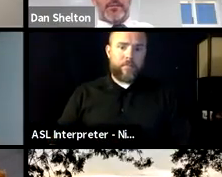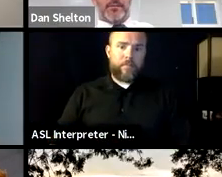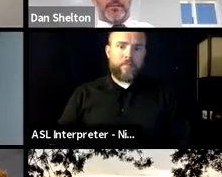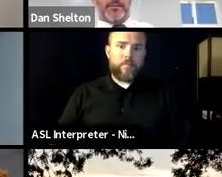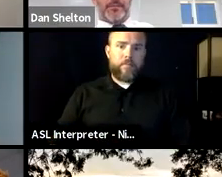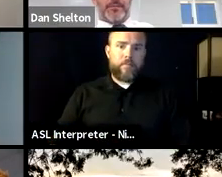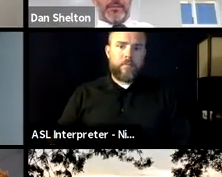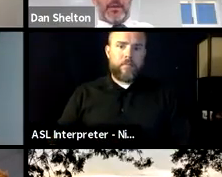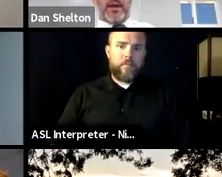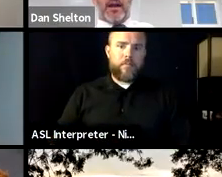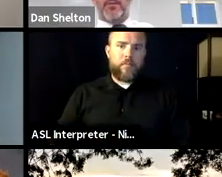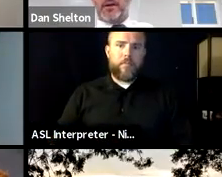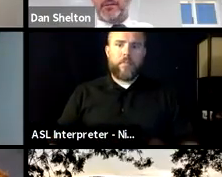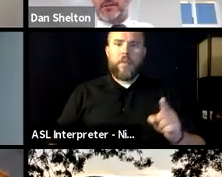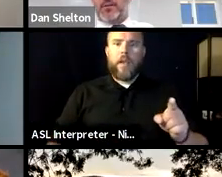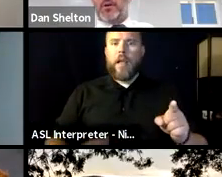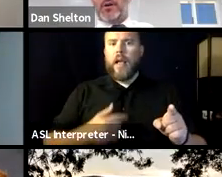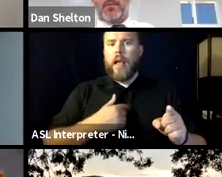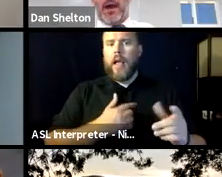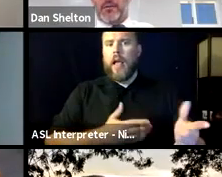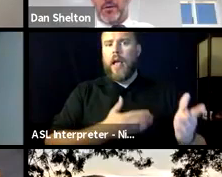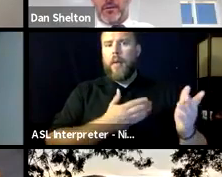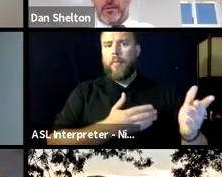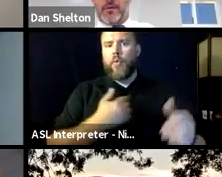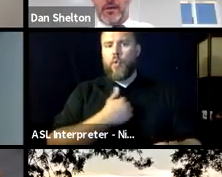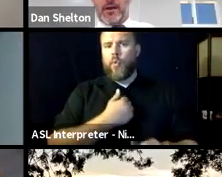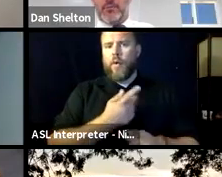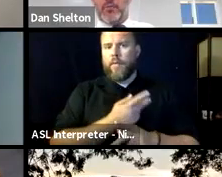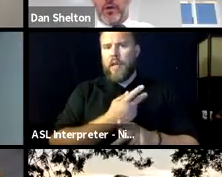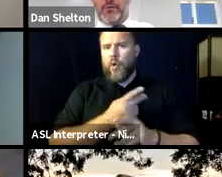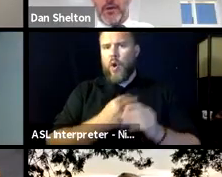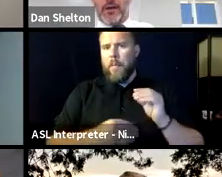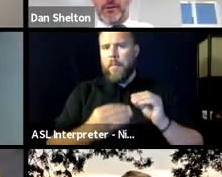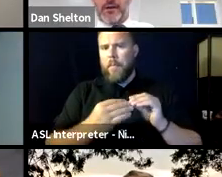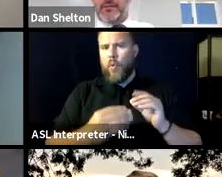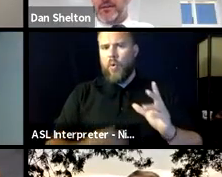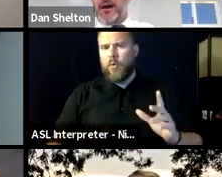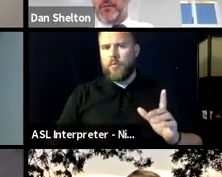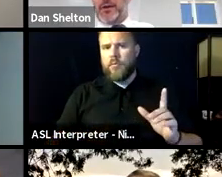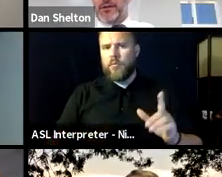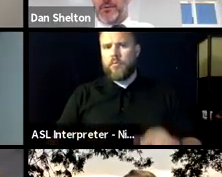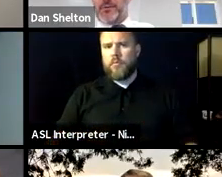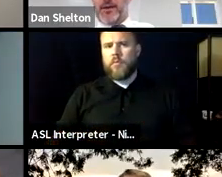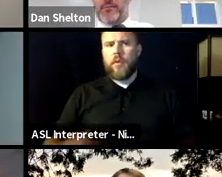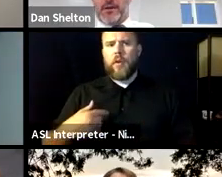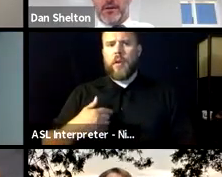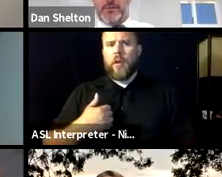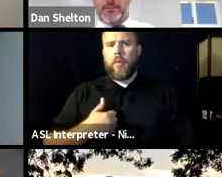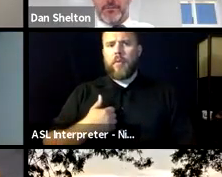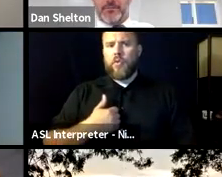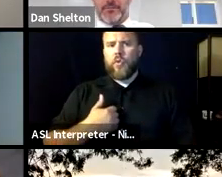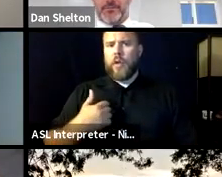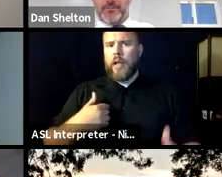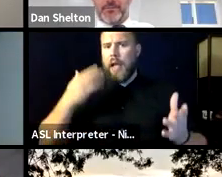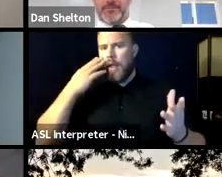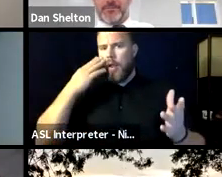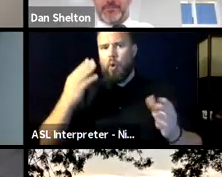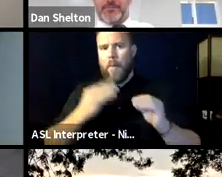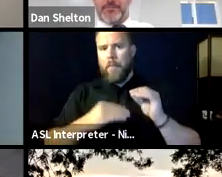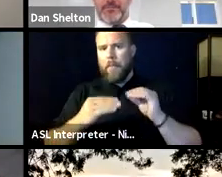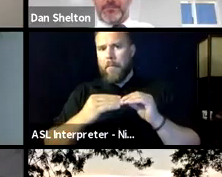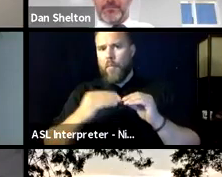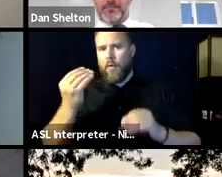thank you. Thank you. And I apologize, I will come back with more information. I did not realize we wouldn't have background.